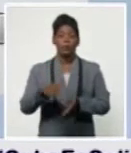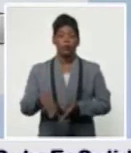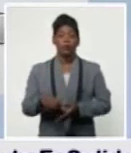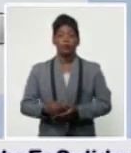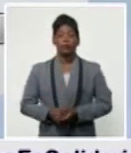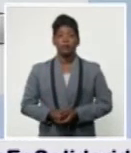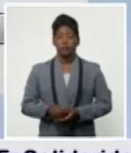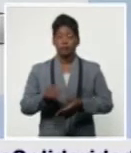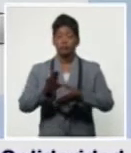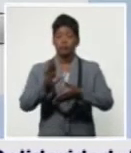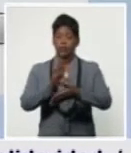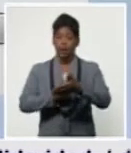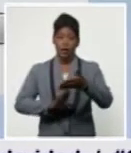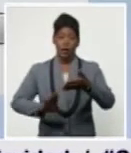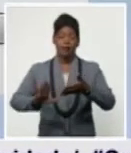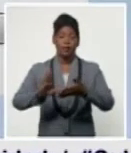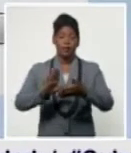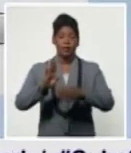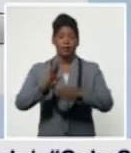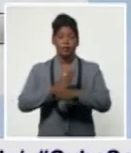4.8% for the region.